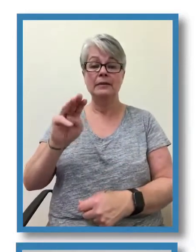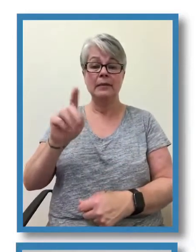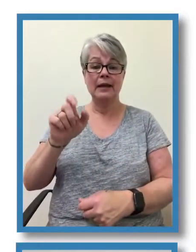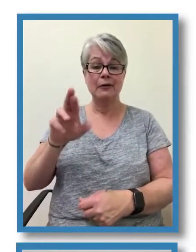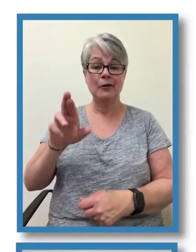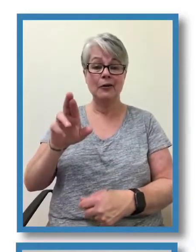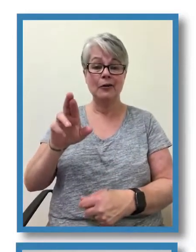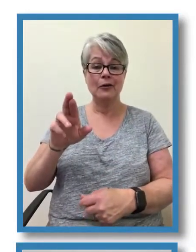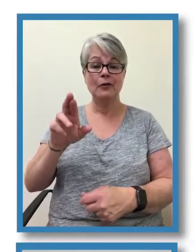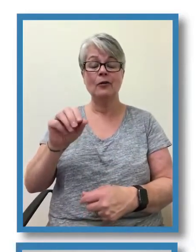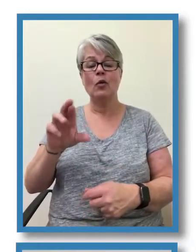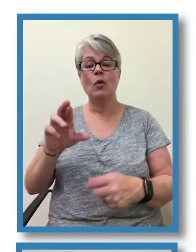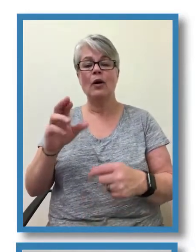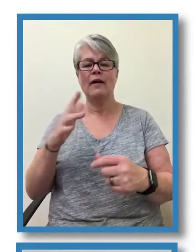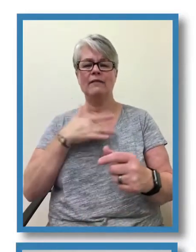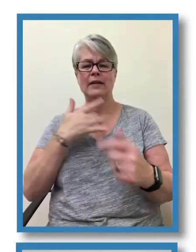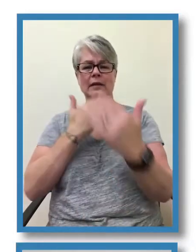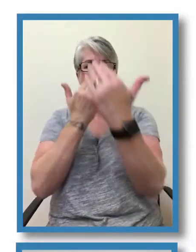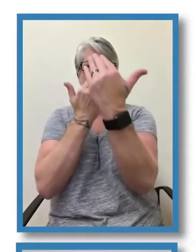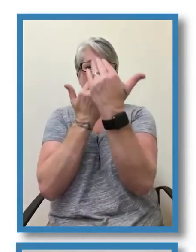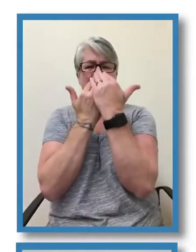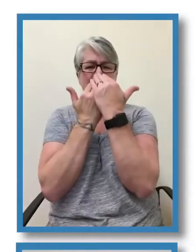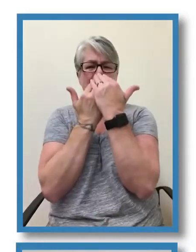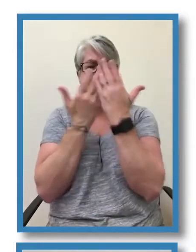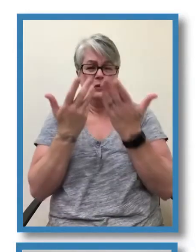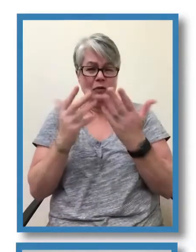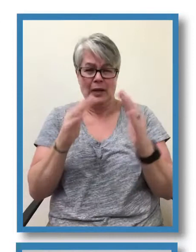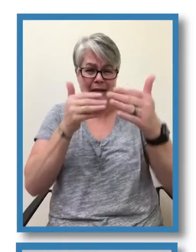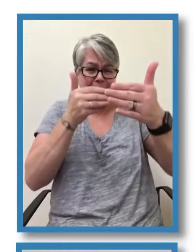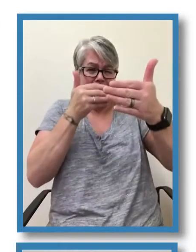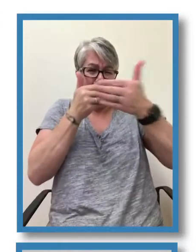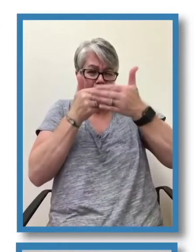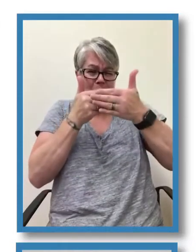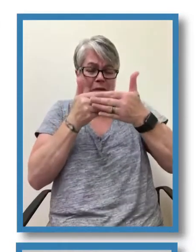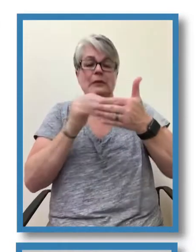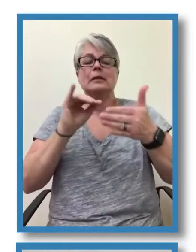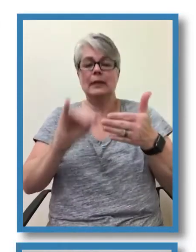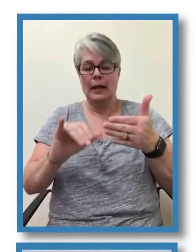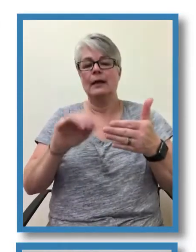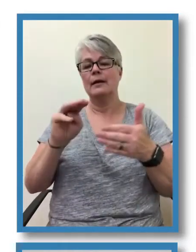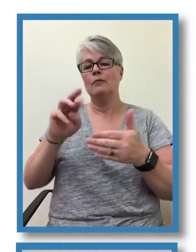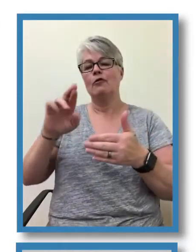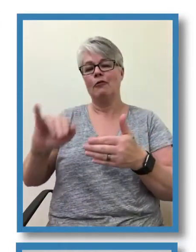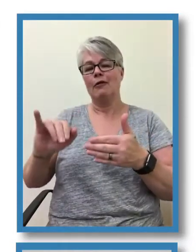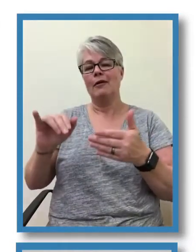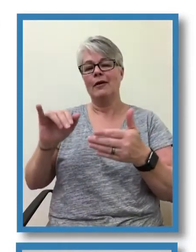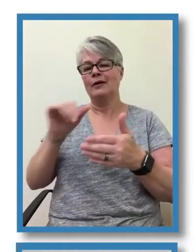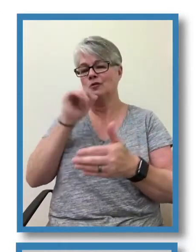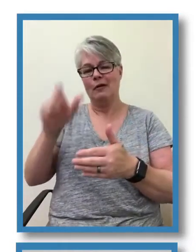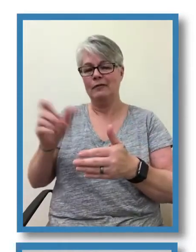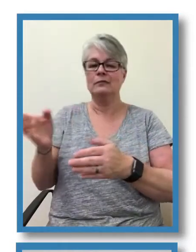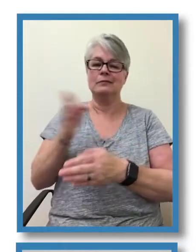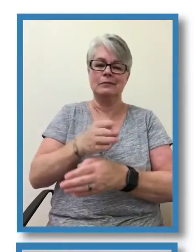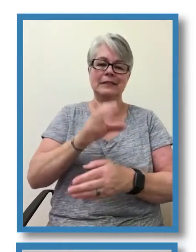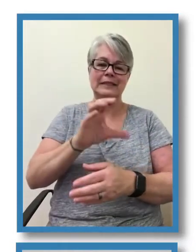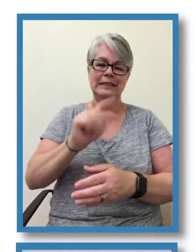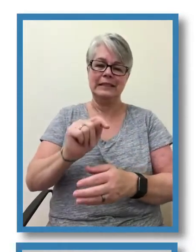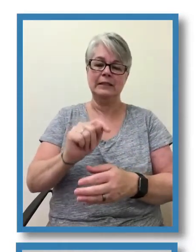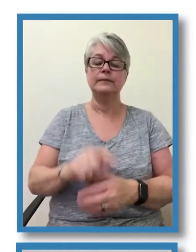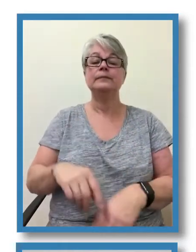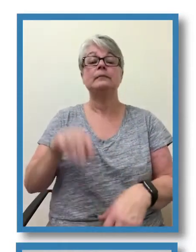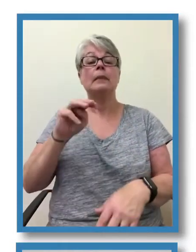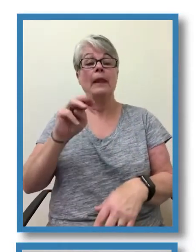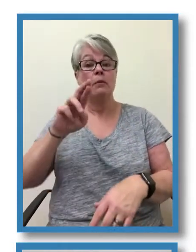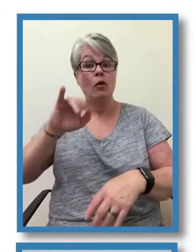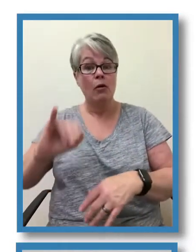of the brain, any more than we might expect in a person of that age. We want to see if there's any shrinkage of the hippocampus, which is the part of the brain